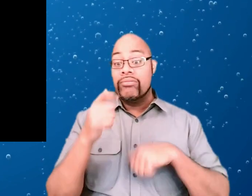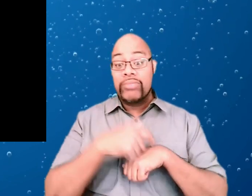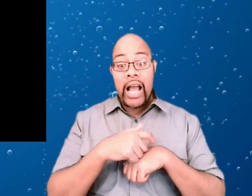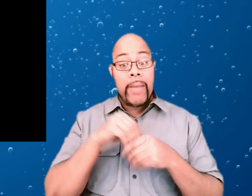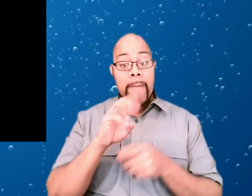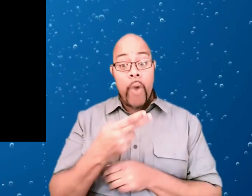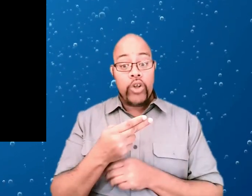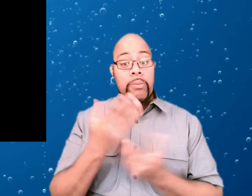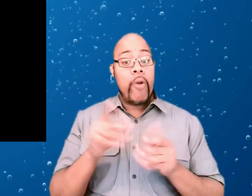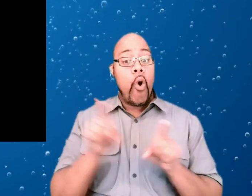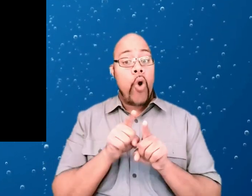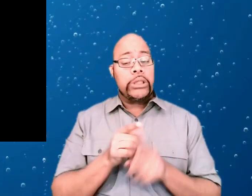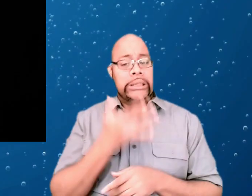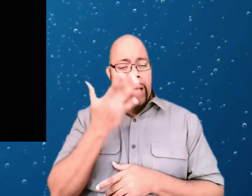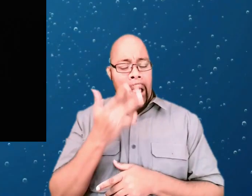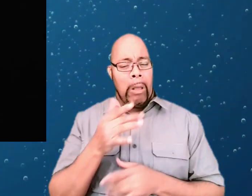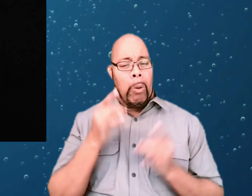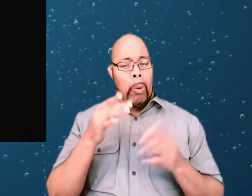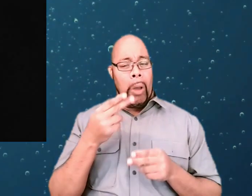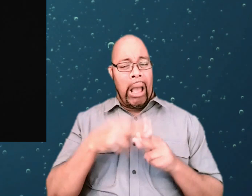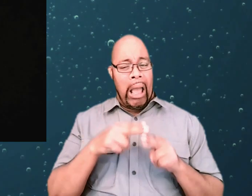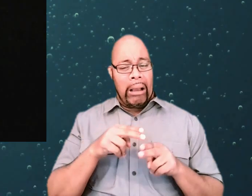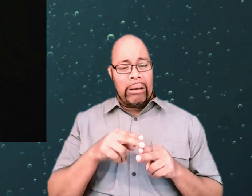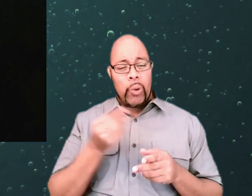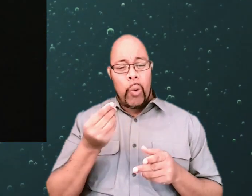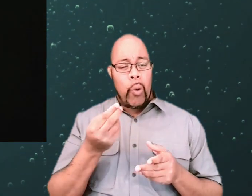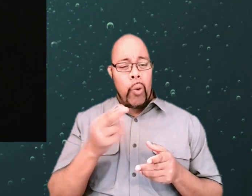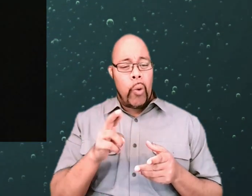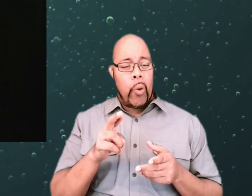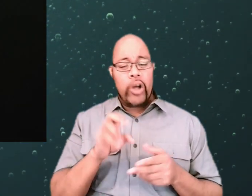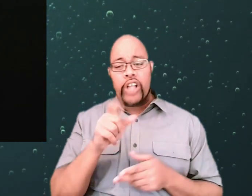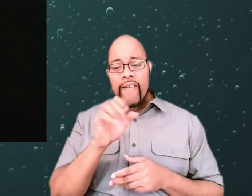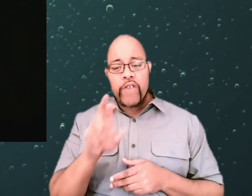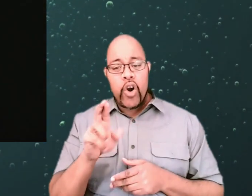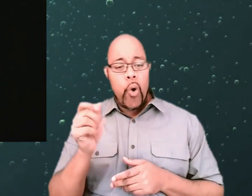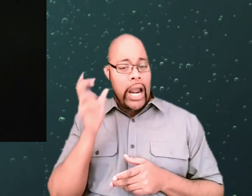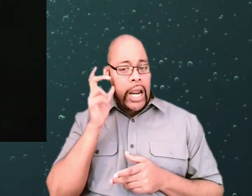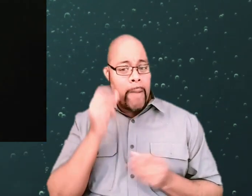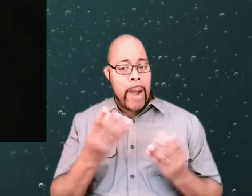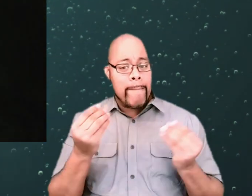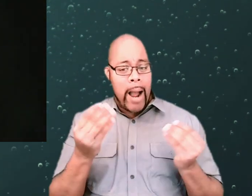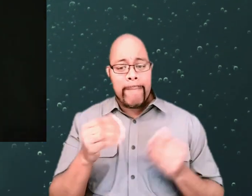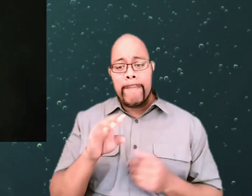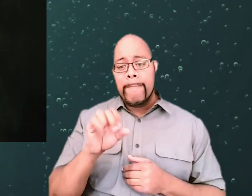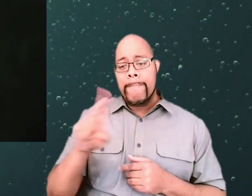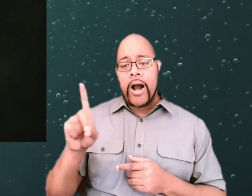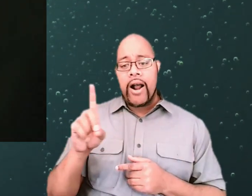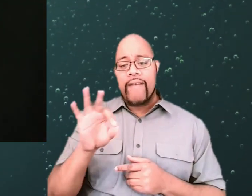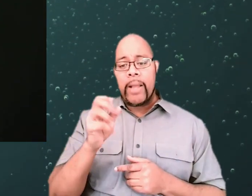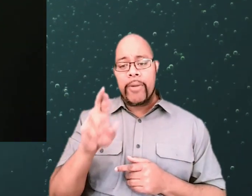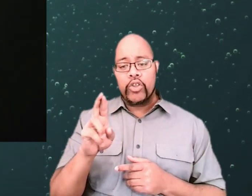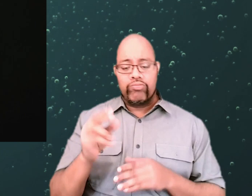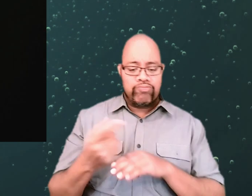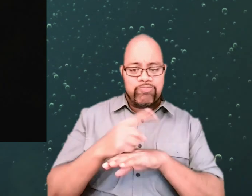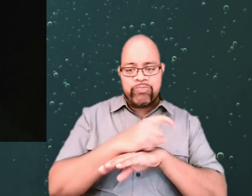any time in the marsh, you might also smell rotten eggs, the smell of sulfur, or hear a popping sound of mud fiddlers opening up their burrows